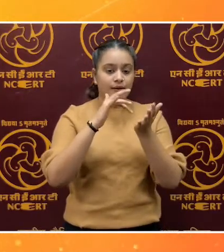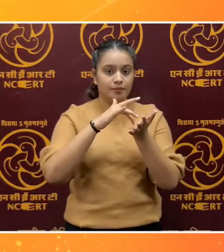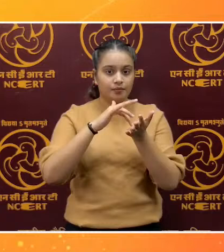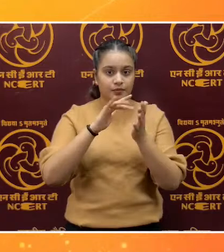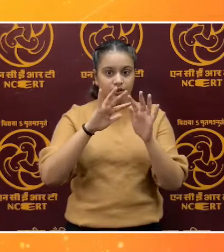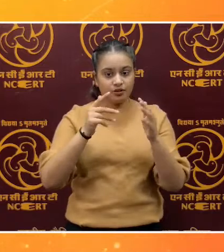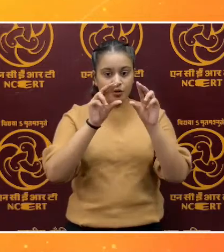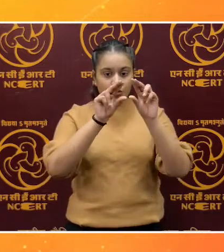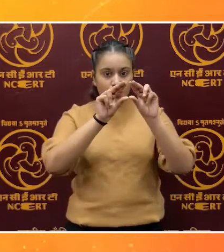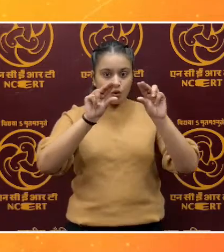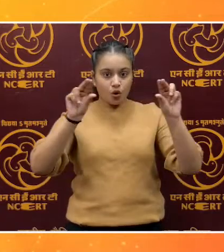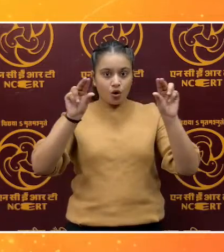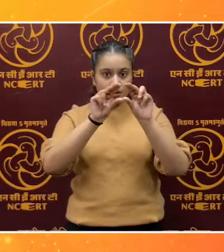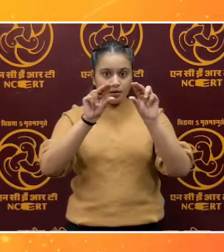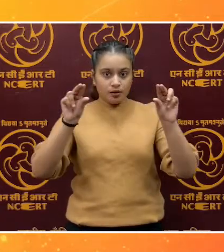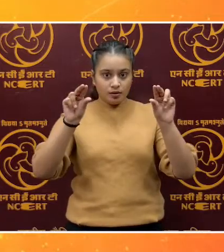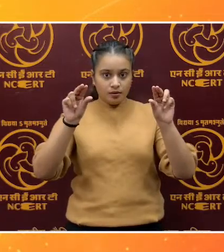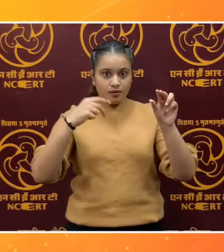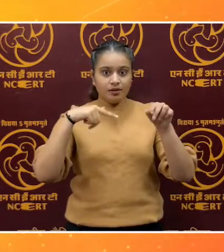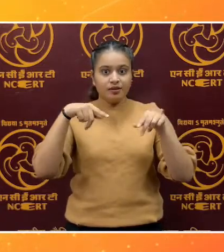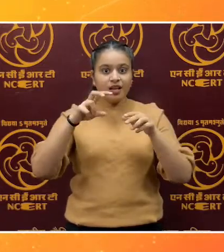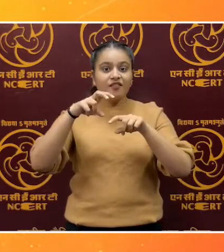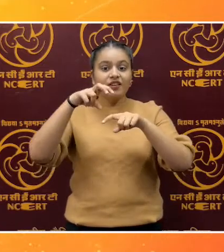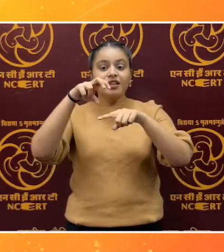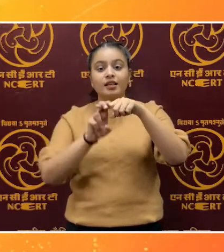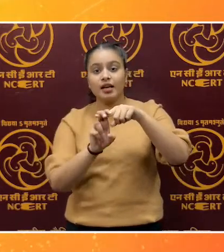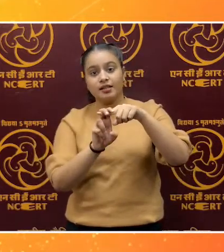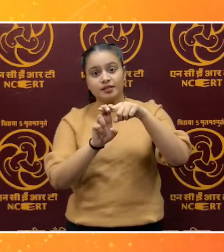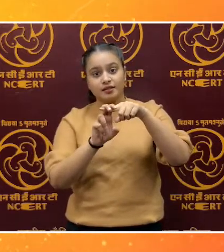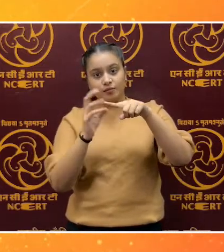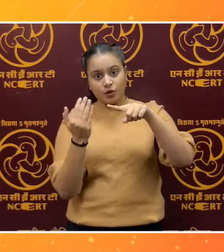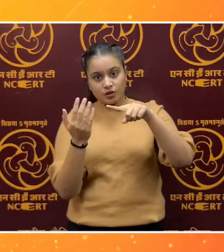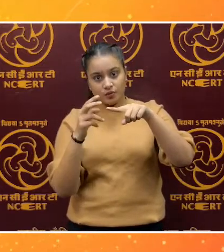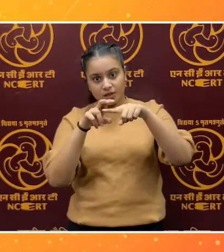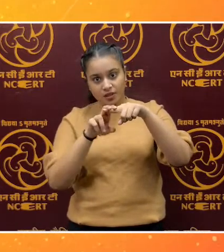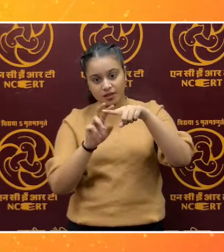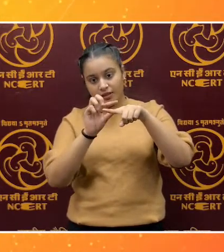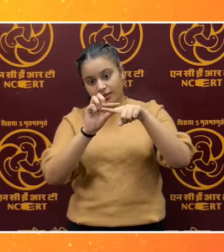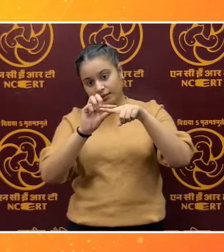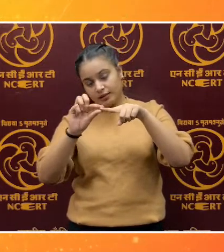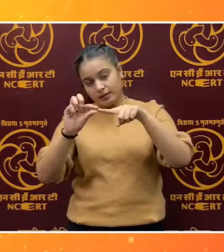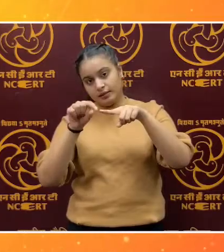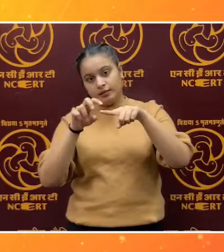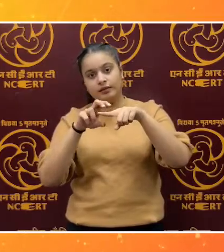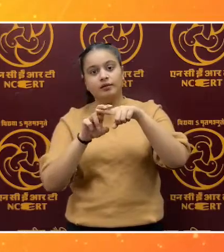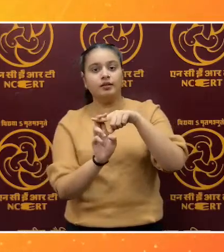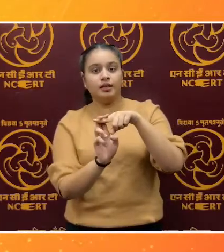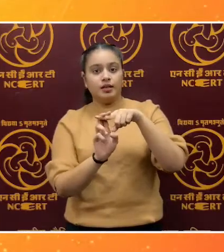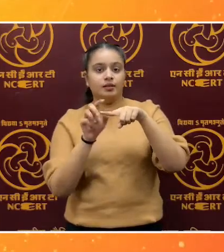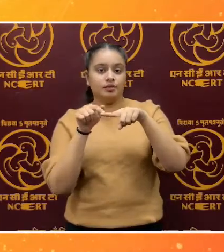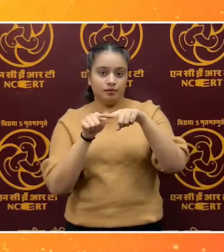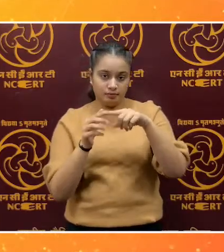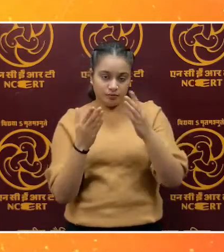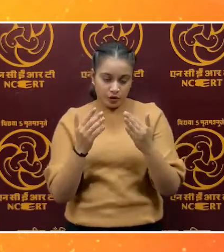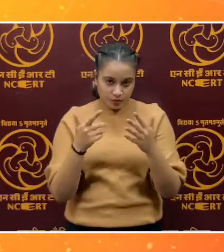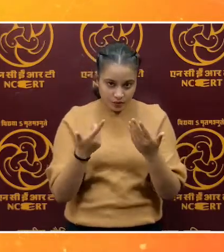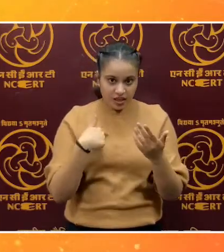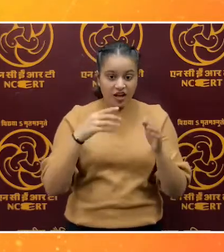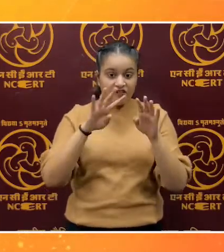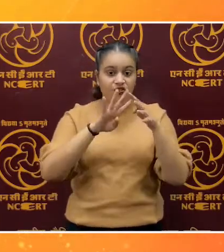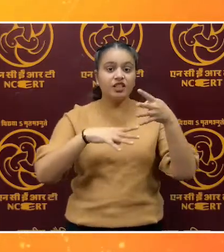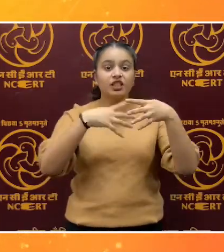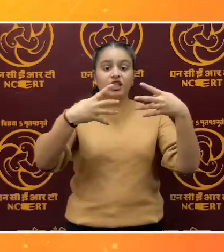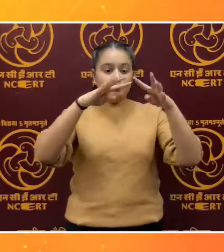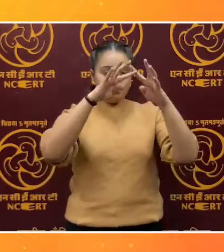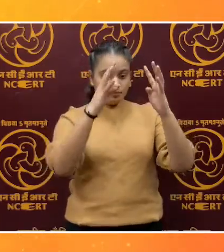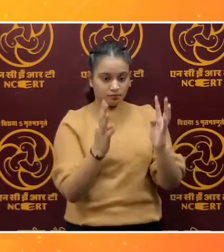rod where the bird can rest. Yes. You can see in the cage there was a rod somewhere in the middle where the parrot was sitting.